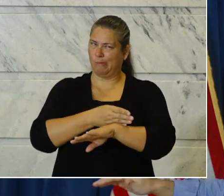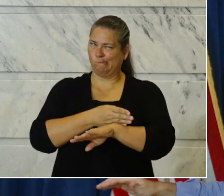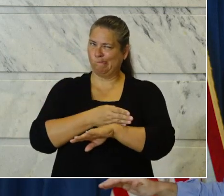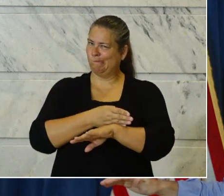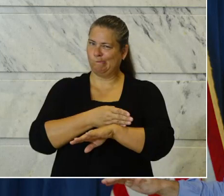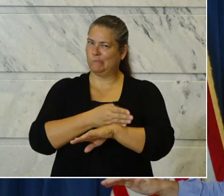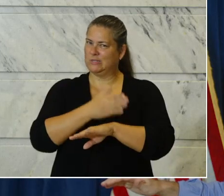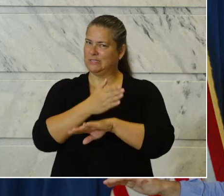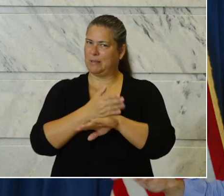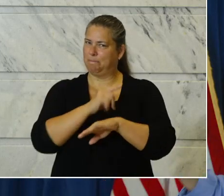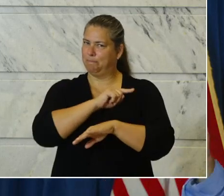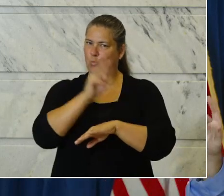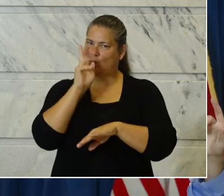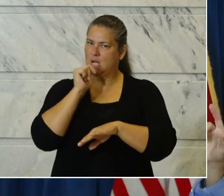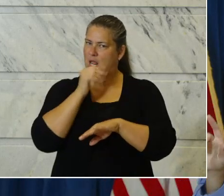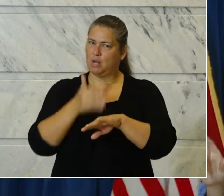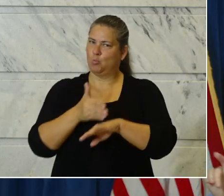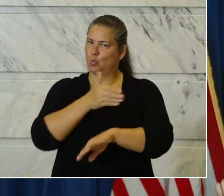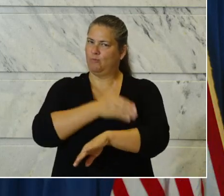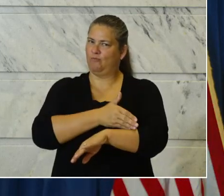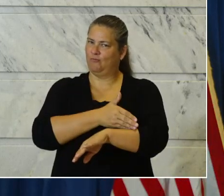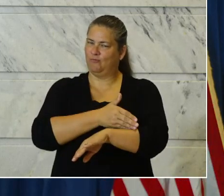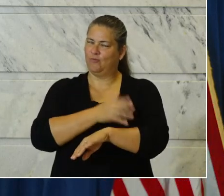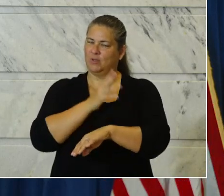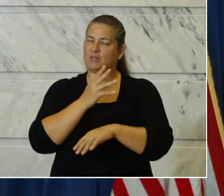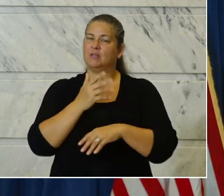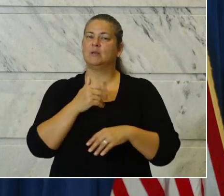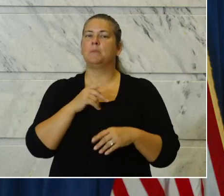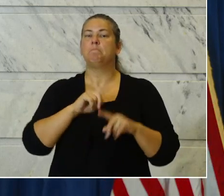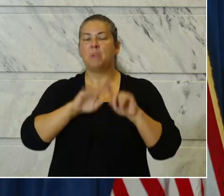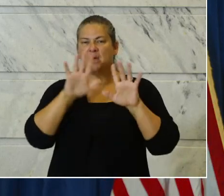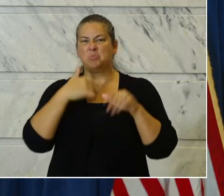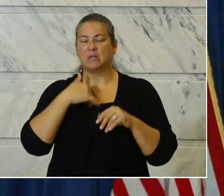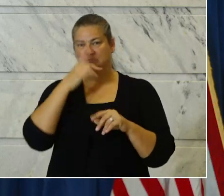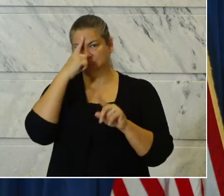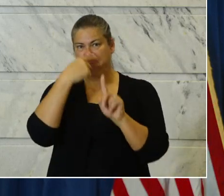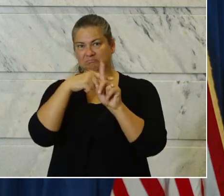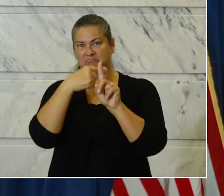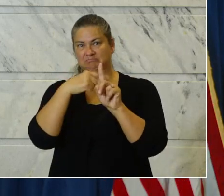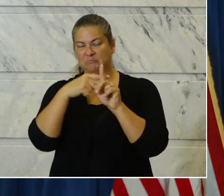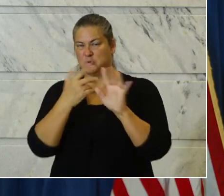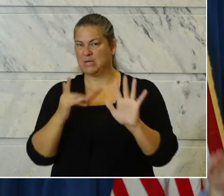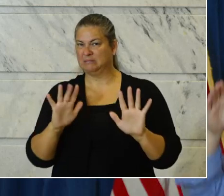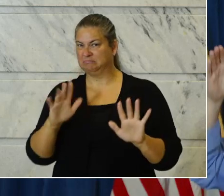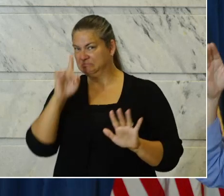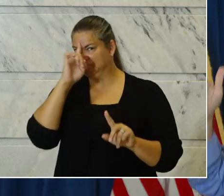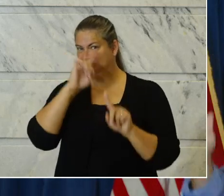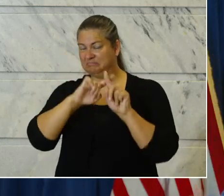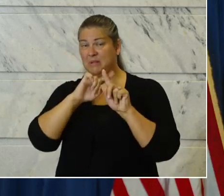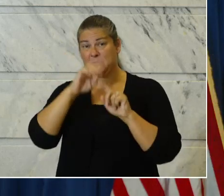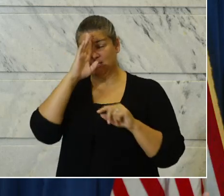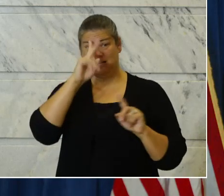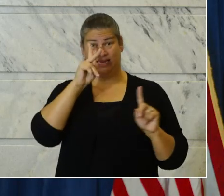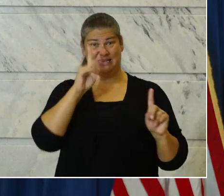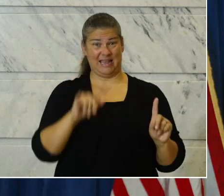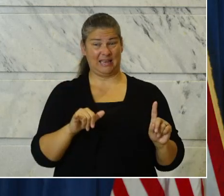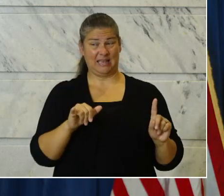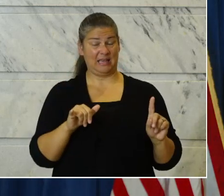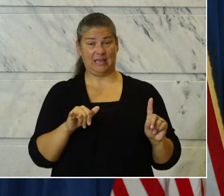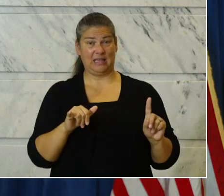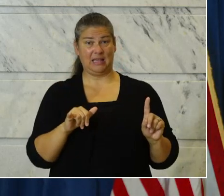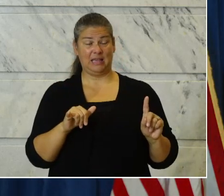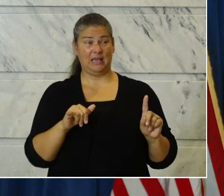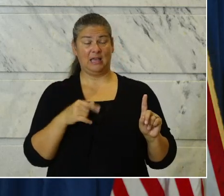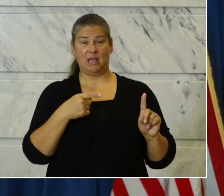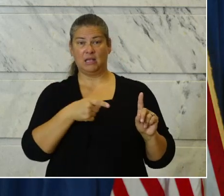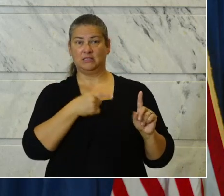certain platforms. But the positive here, and we'll see how long we can keep it up, is Kentucky is one of the only states that we haven't seen a big drop-off in